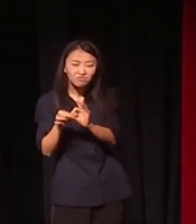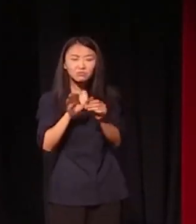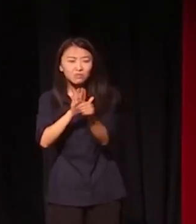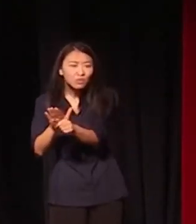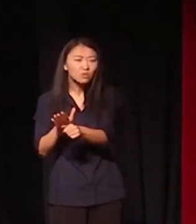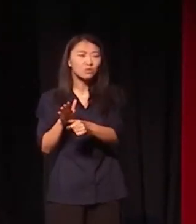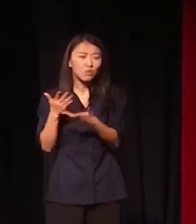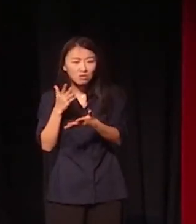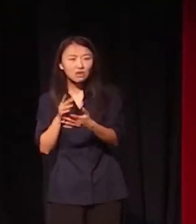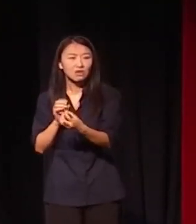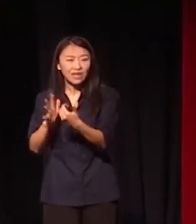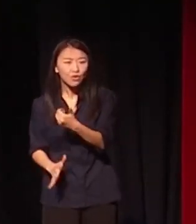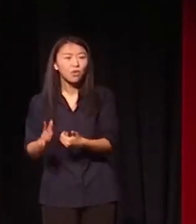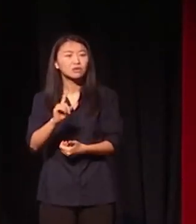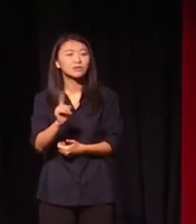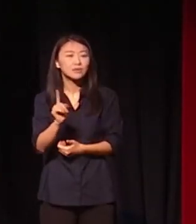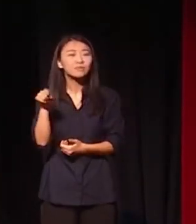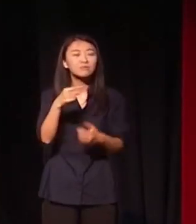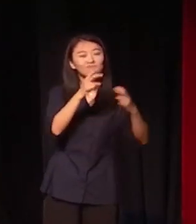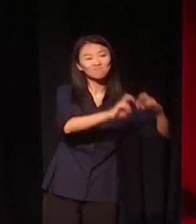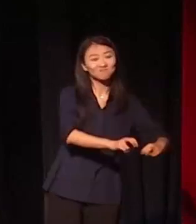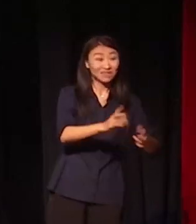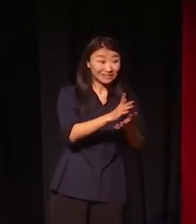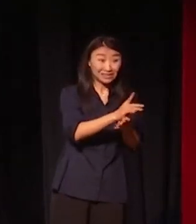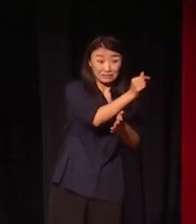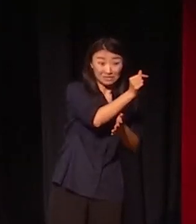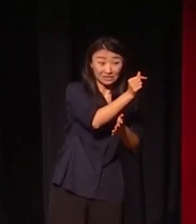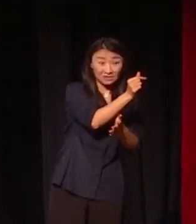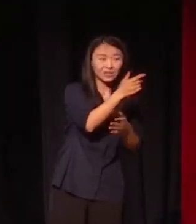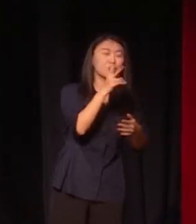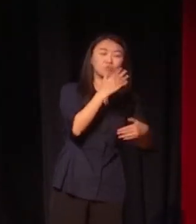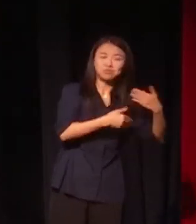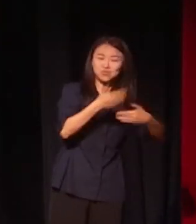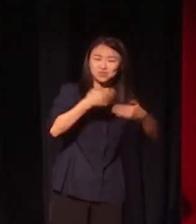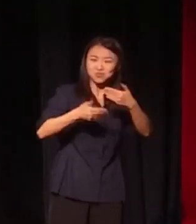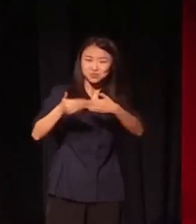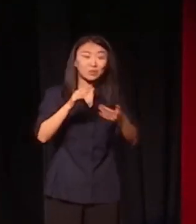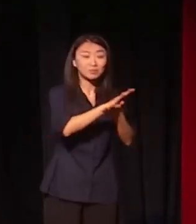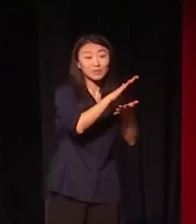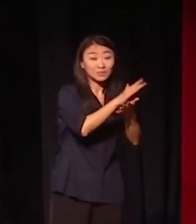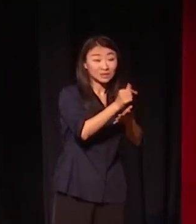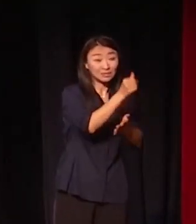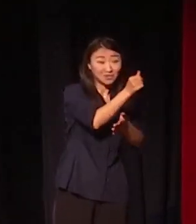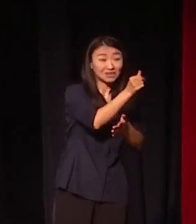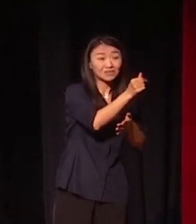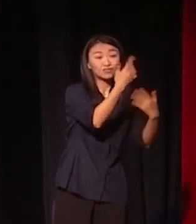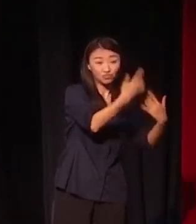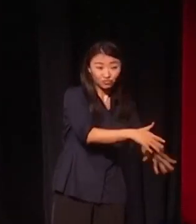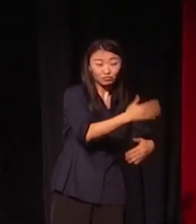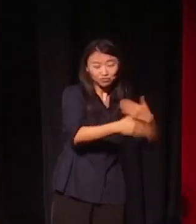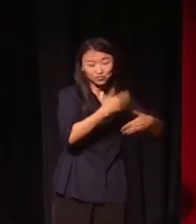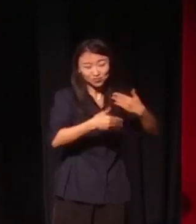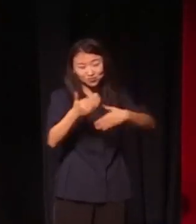can't believe that was 10 years ago. And I think we've moved on so much more since that volume was published, that we need, the way that technologies are emerging